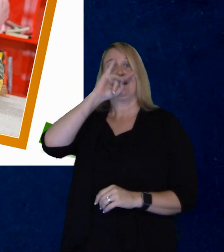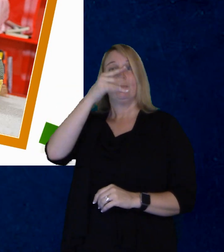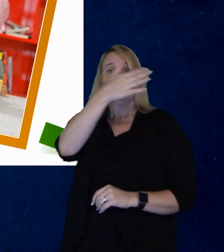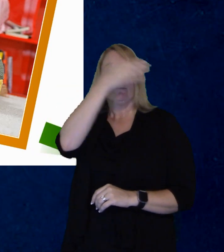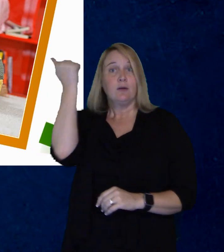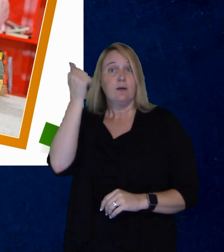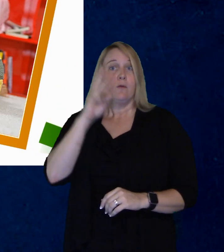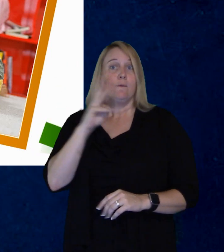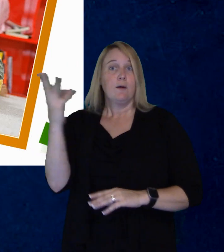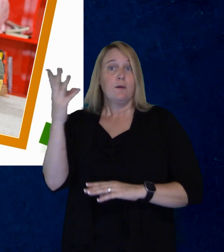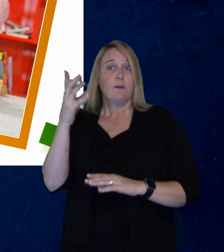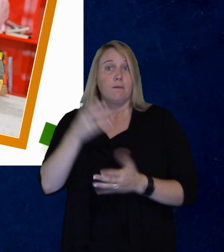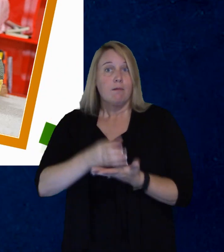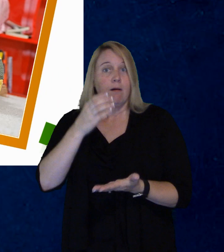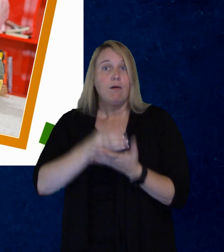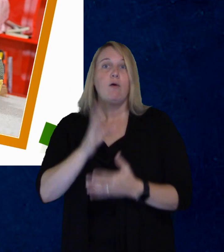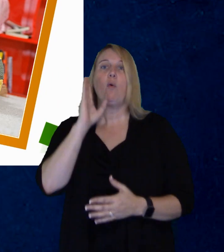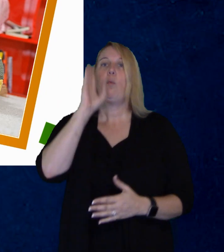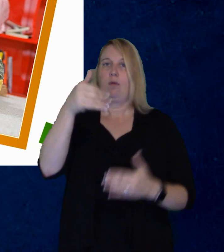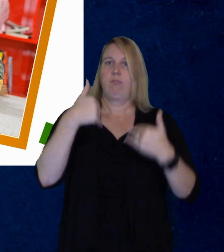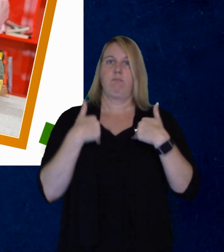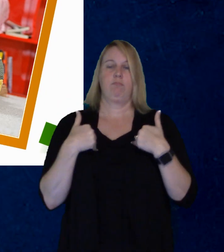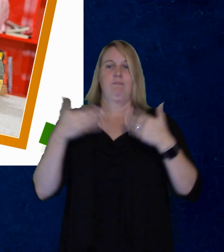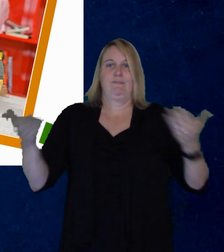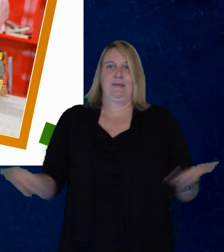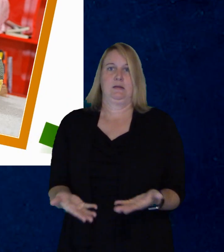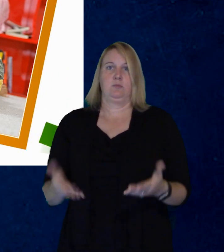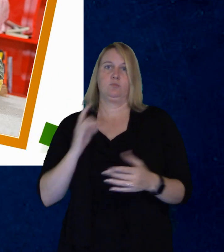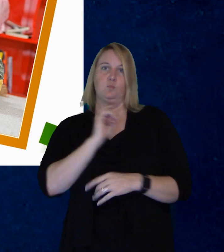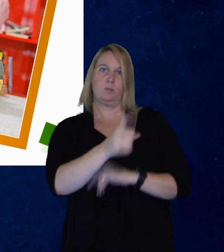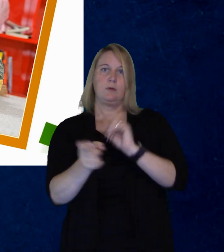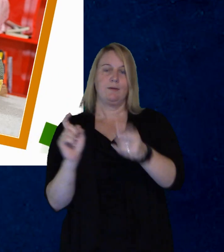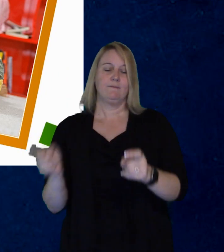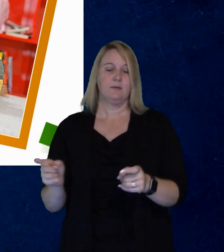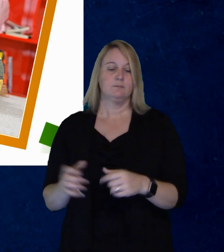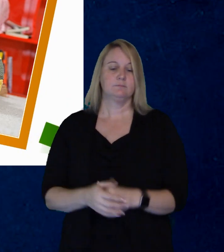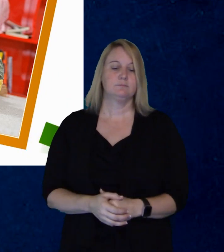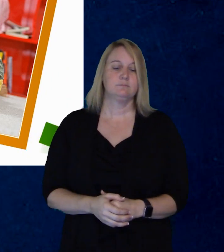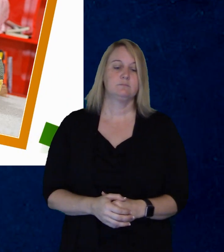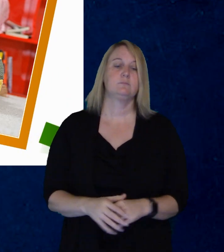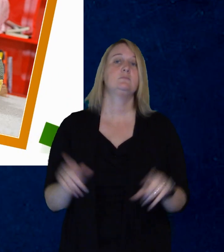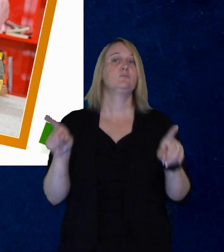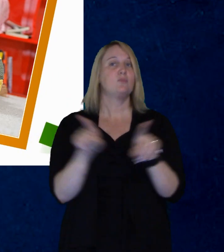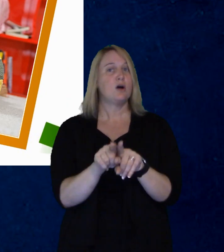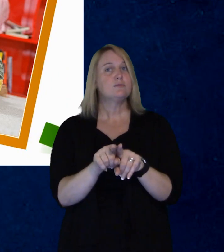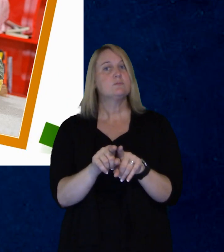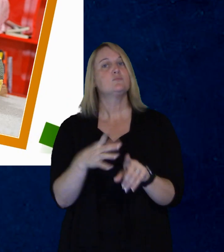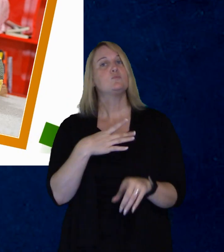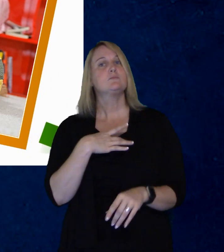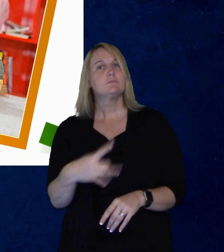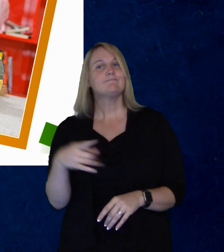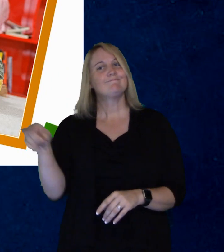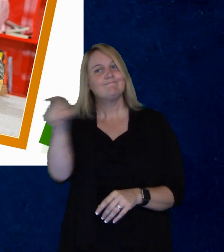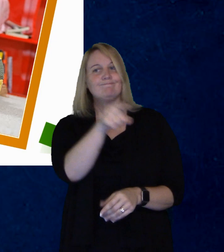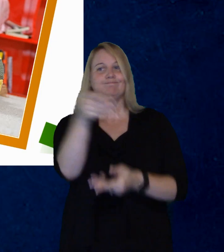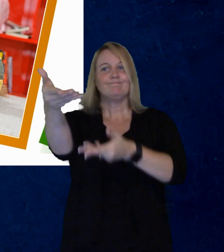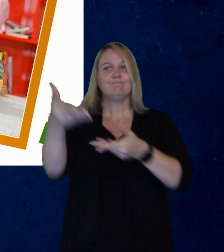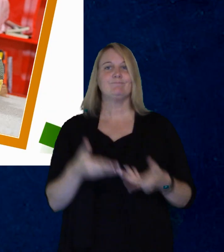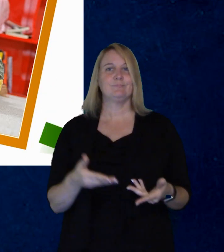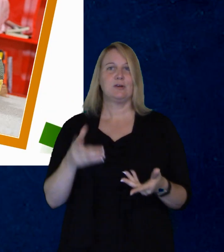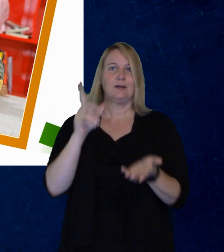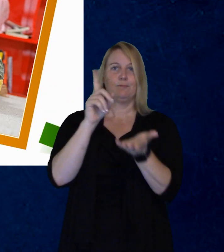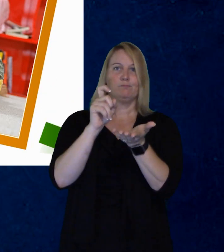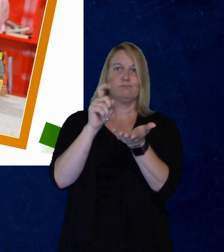day. We also, if you can, we would love for you to bring your own hand sanitizer, but we have plenty of hand sanitizer